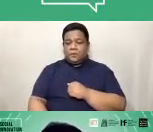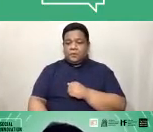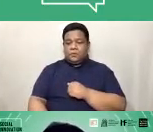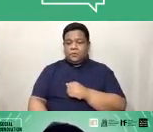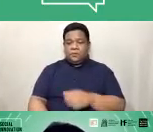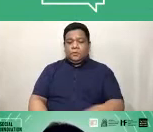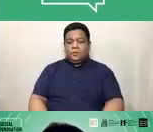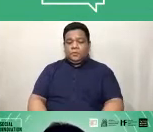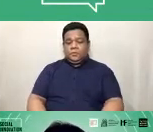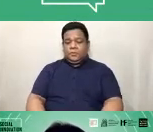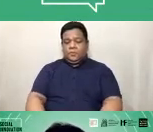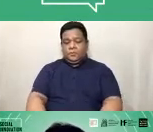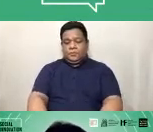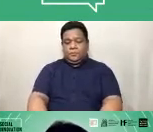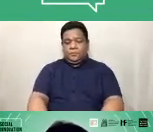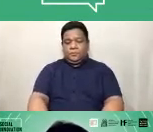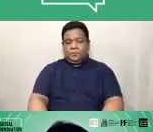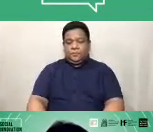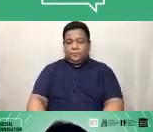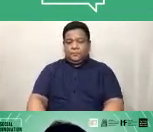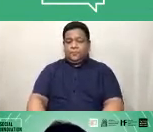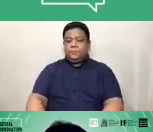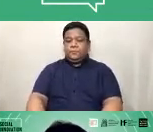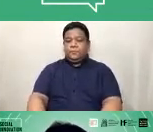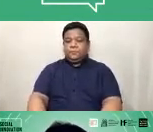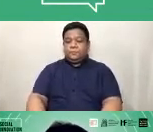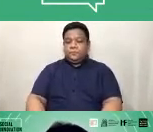actually trying to improve the way that people